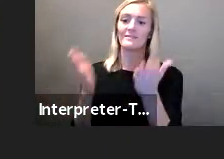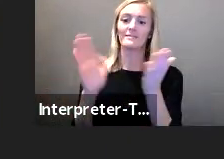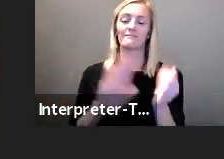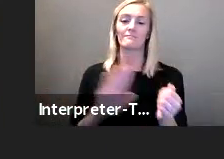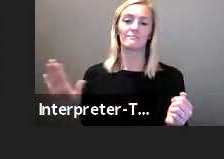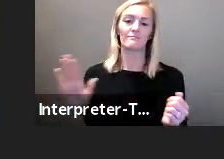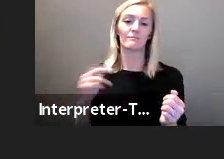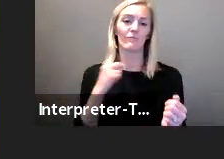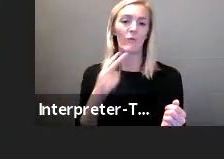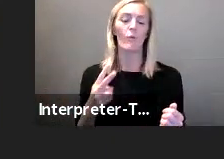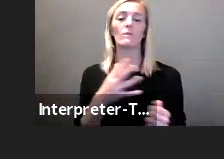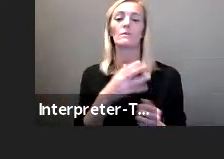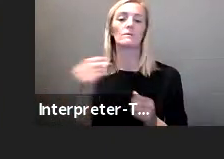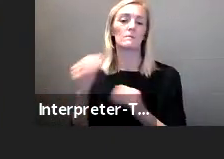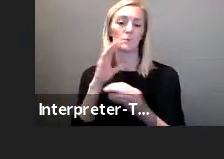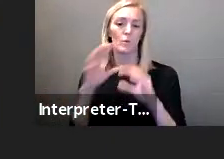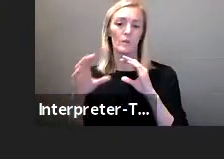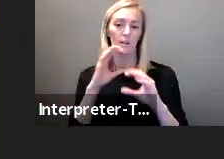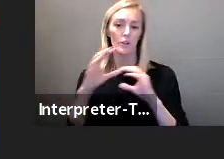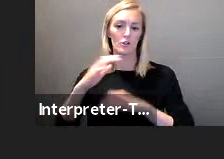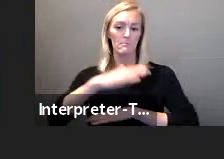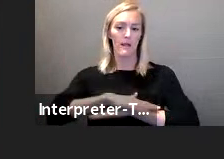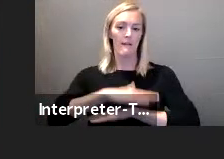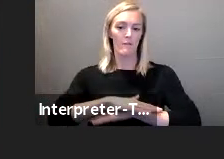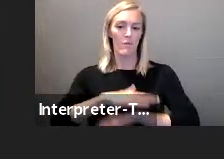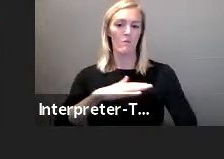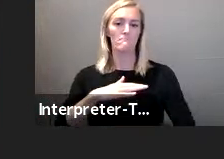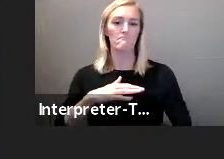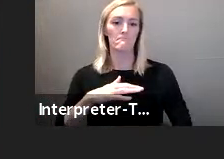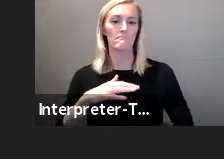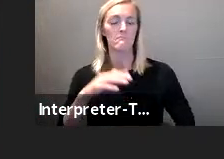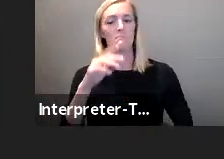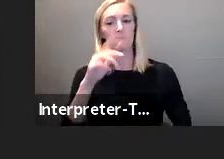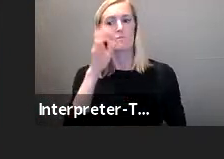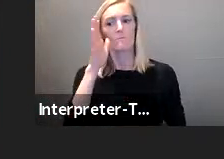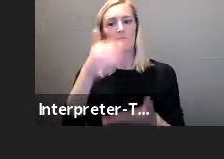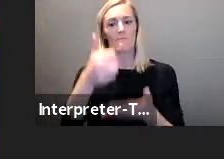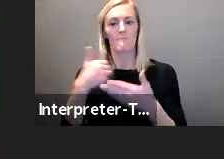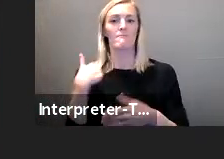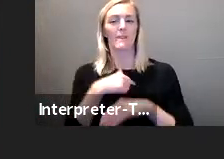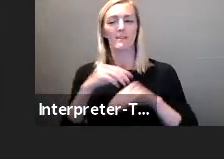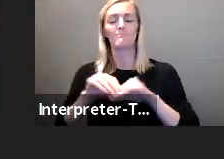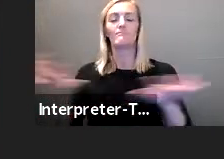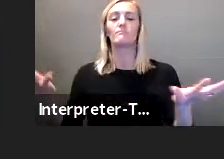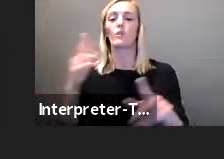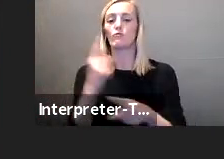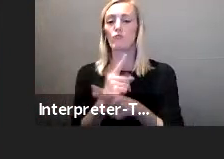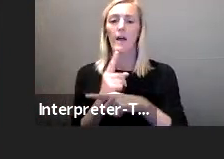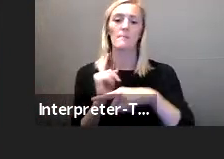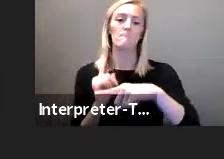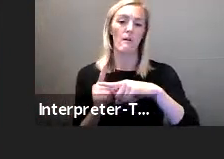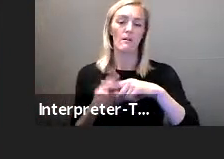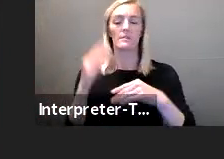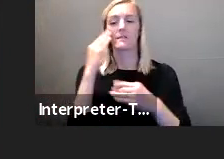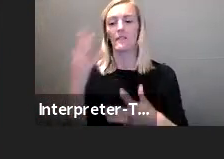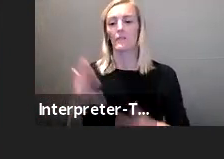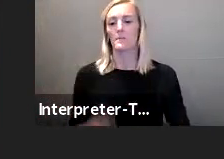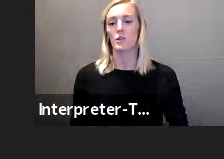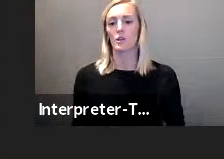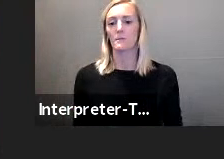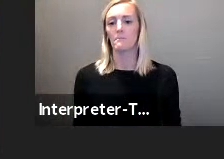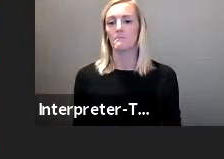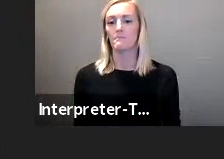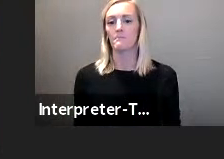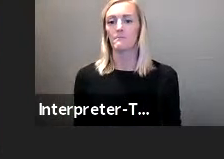and communication platforms that are really going to help us disseminate information in a positive and productive way?